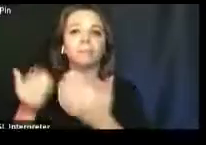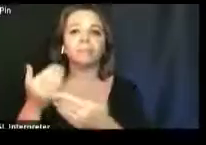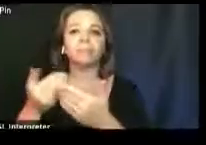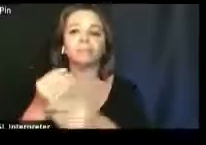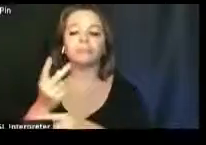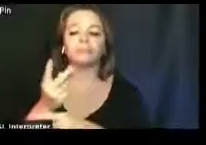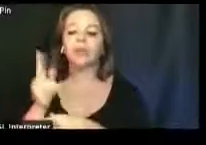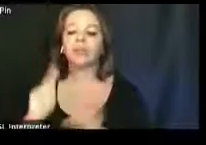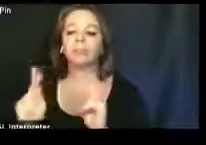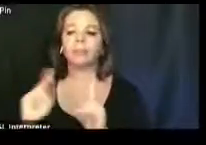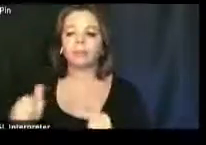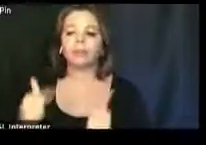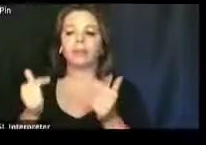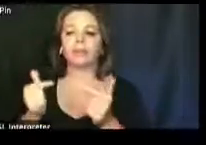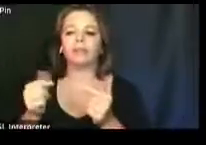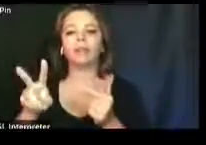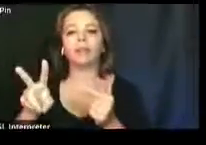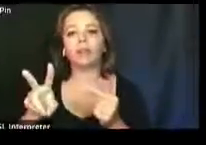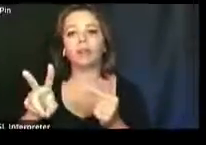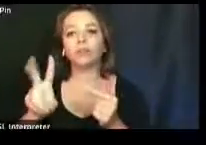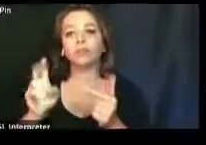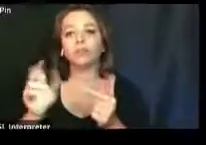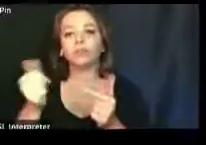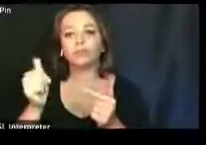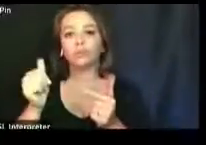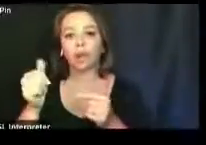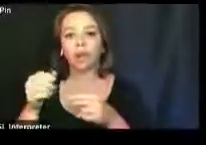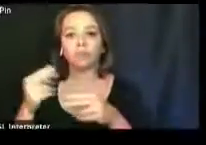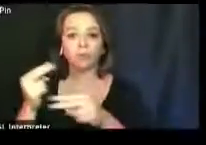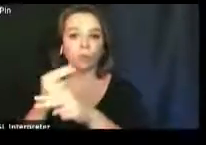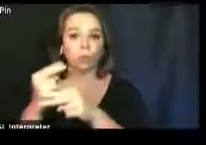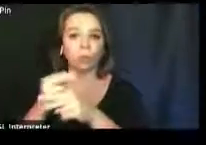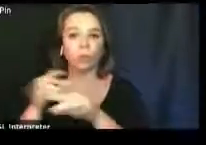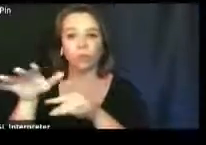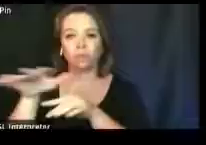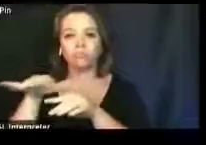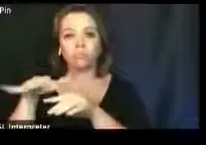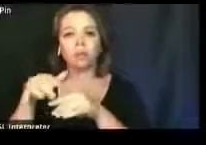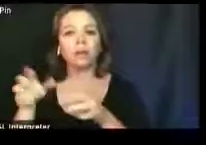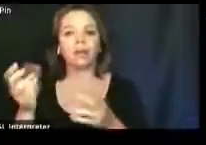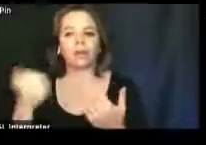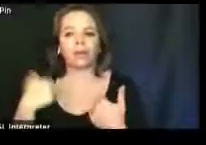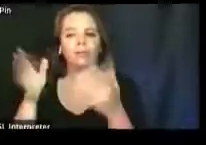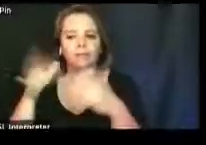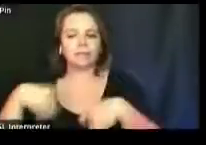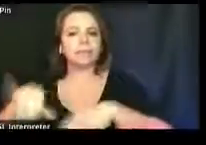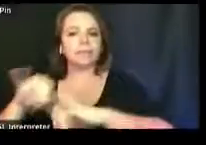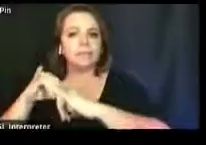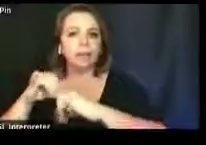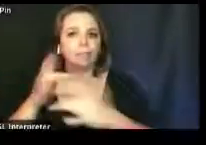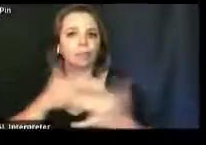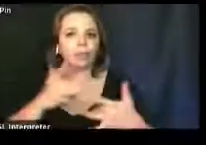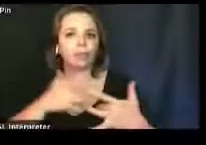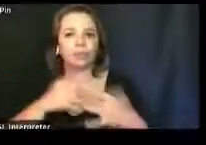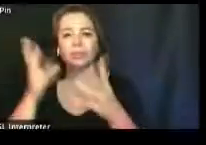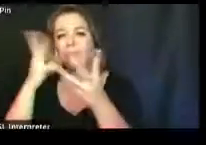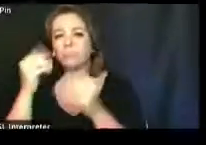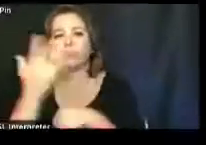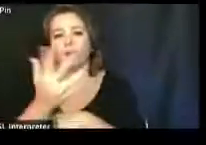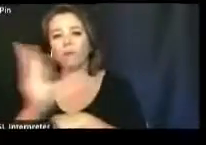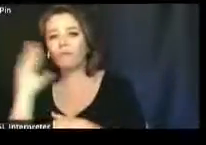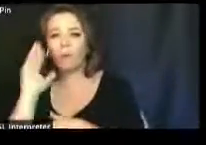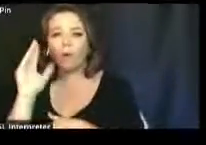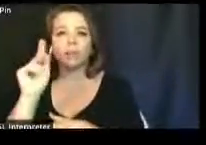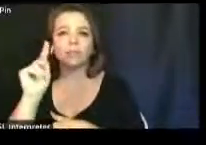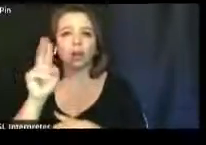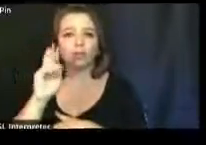residents of the 210 corridor in the same district. We share a lot of the same concerns and the beautiful forest and trails and hiking